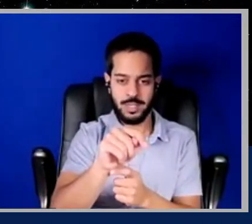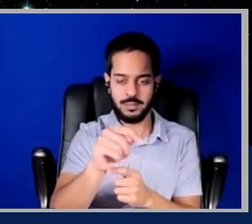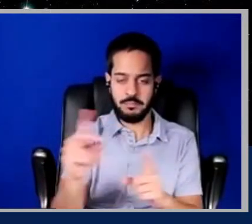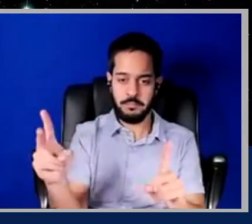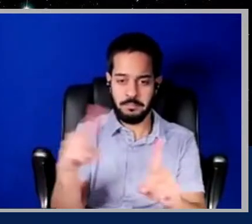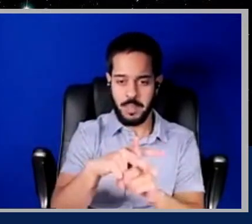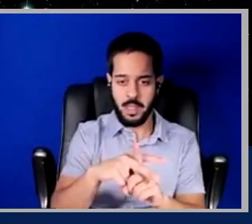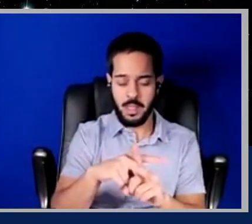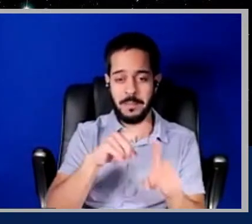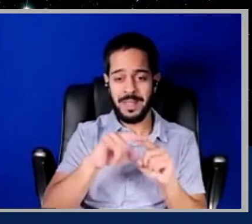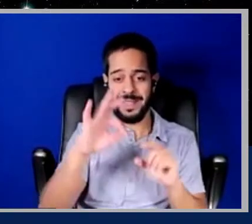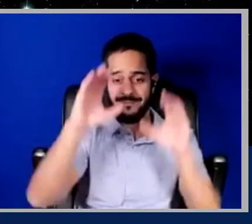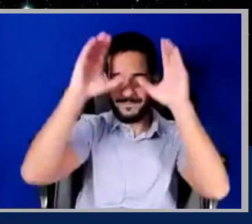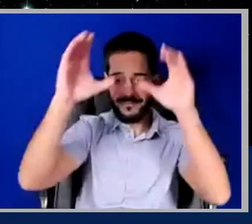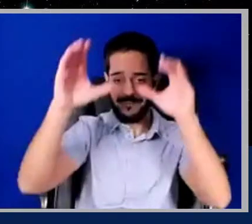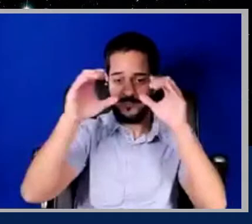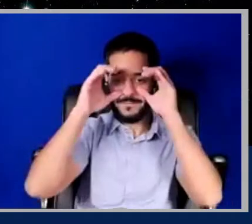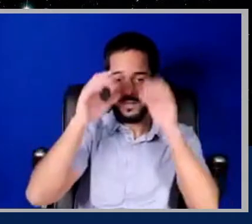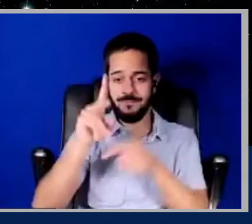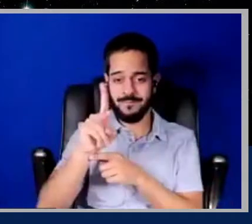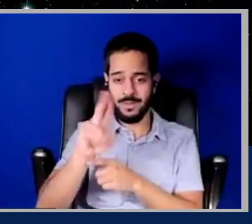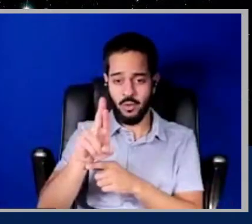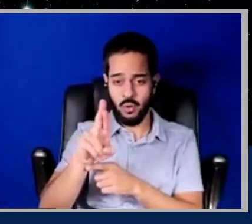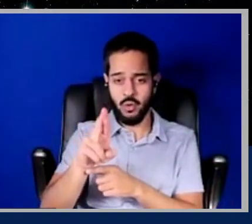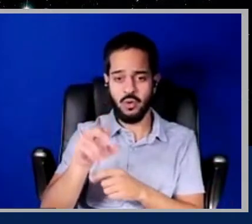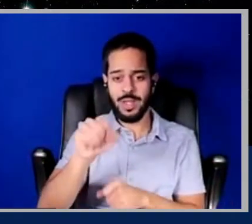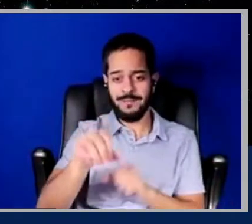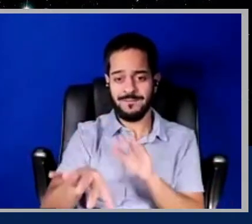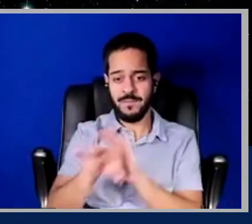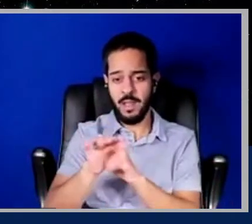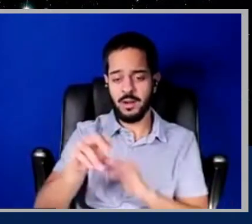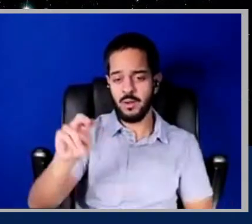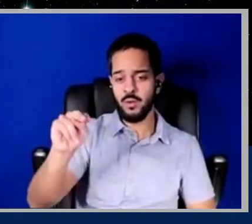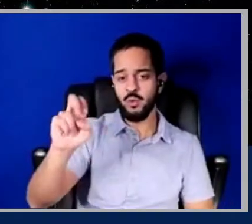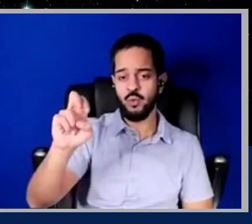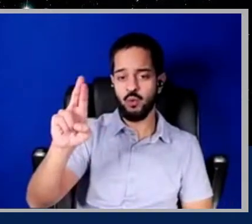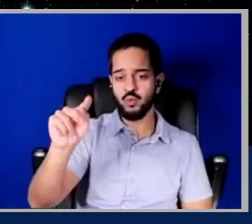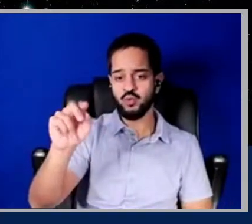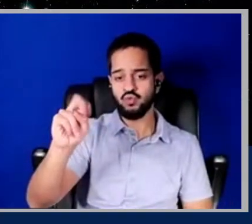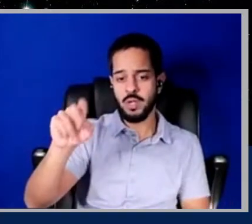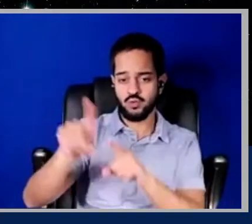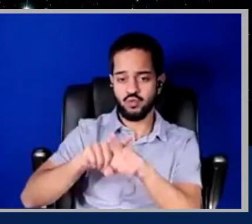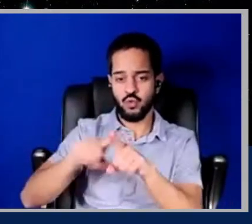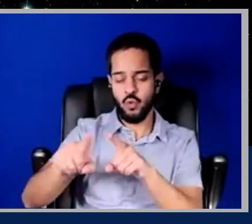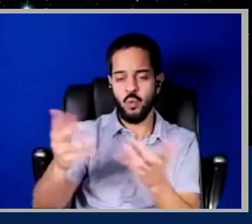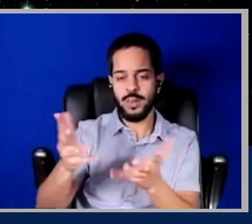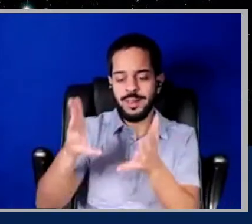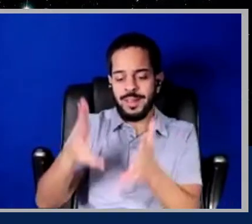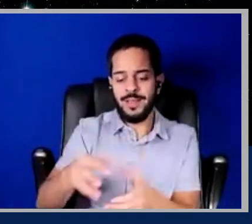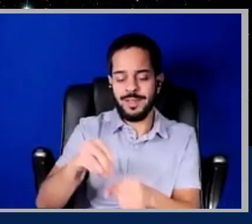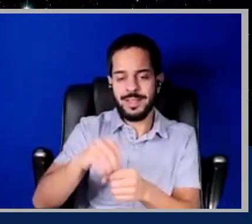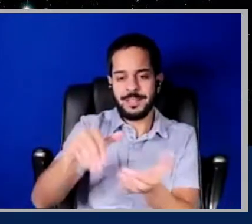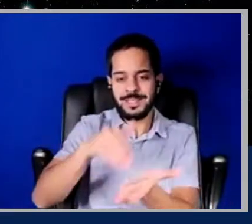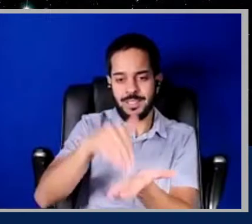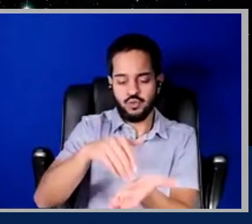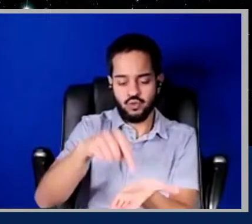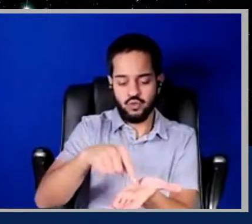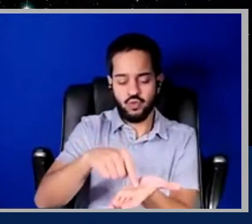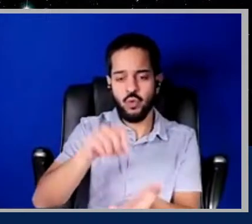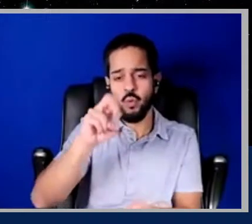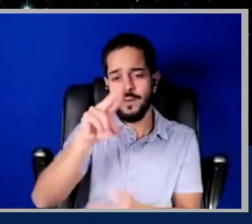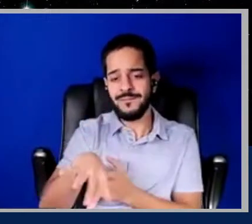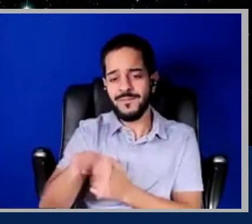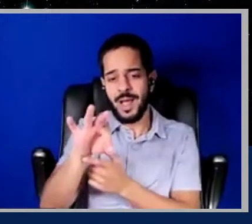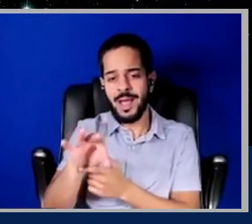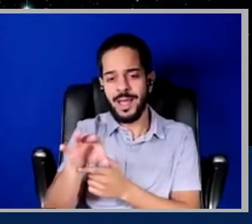reality experience and you can find the neutron star, the leftover core in the center, and you can find the pocket of iron like